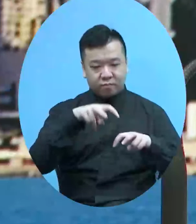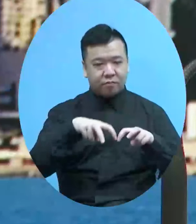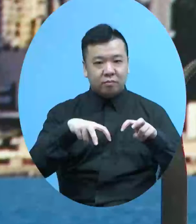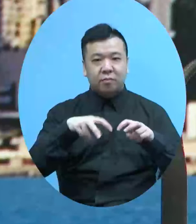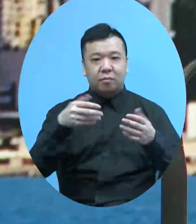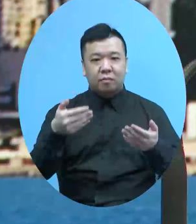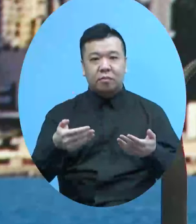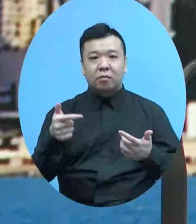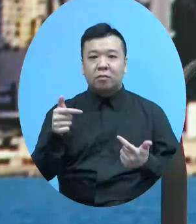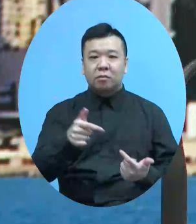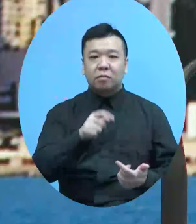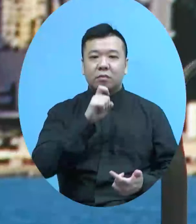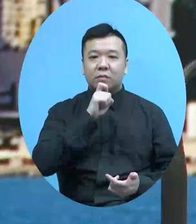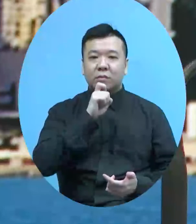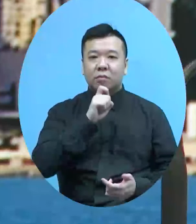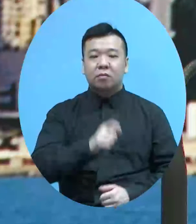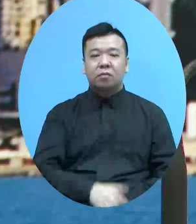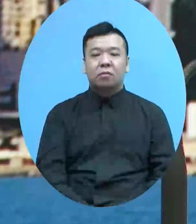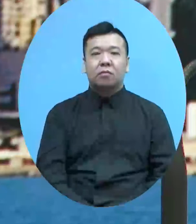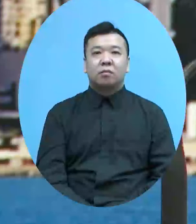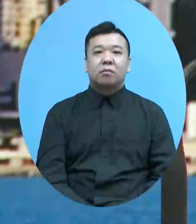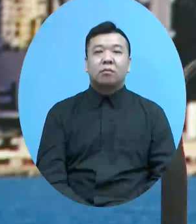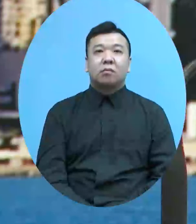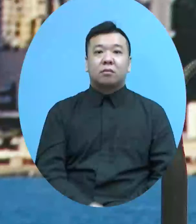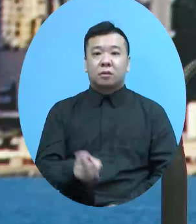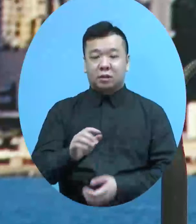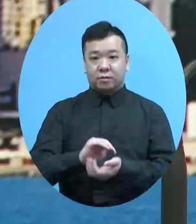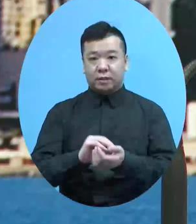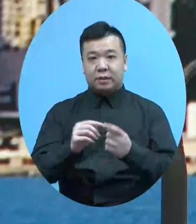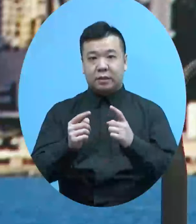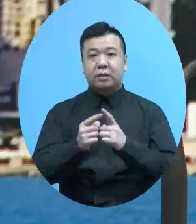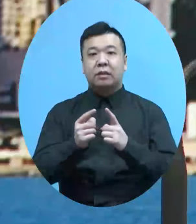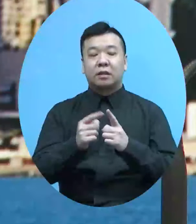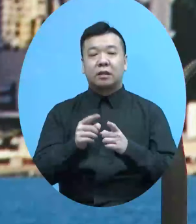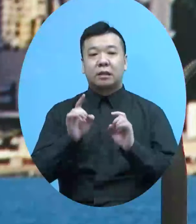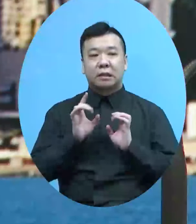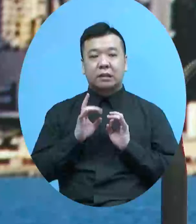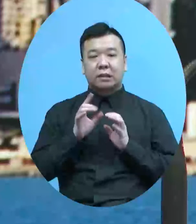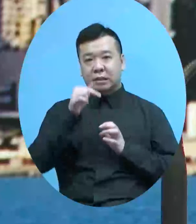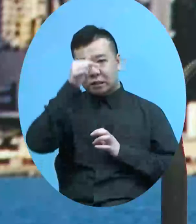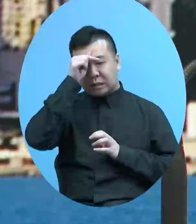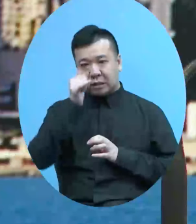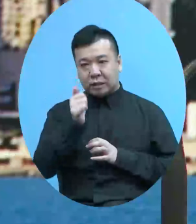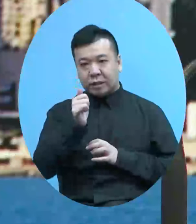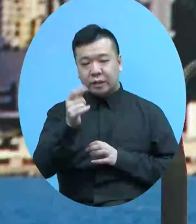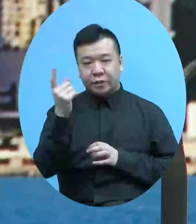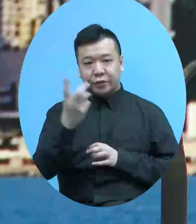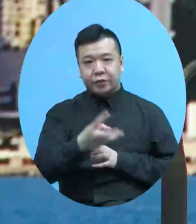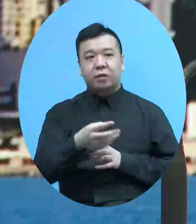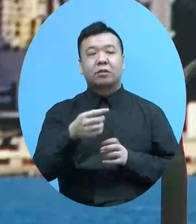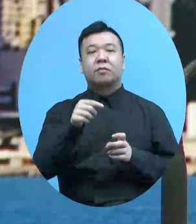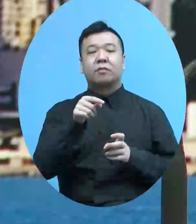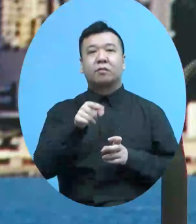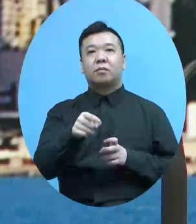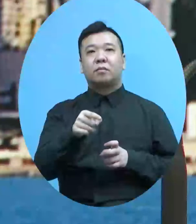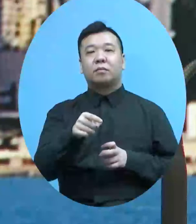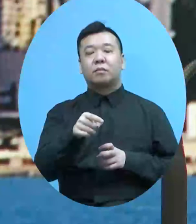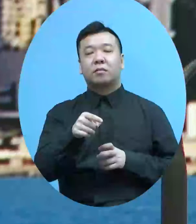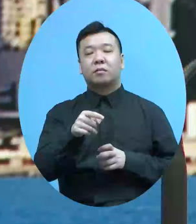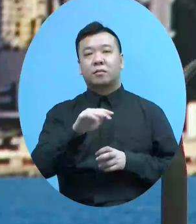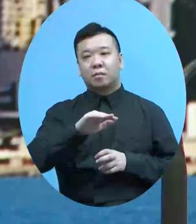the general practitioner a few timesbut because she does not she did not have any